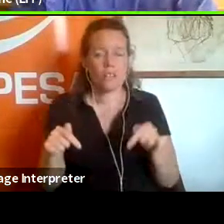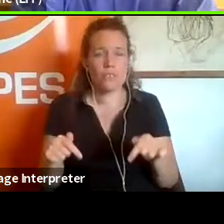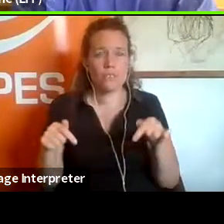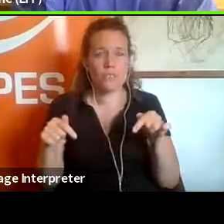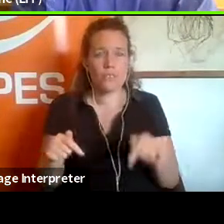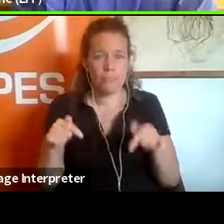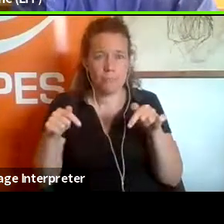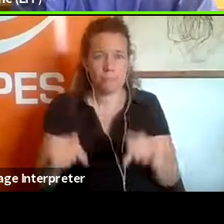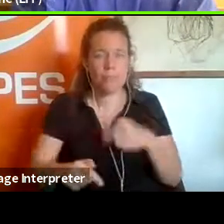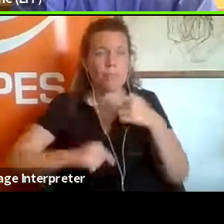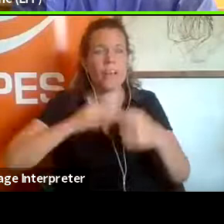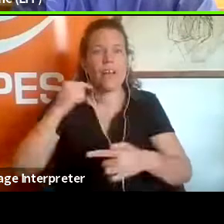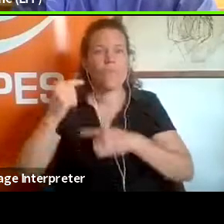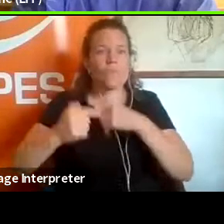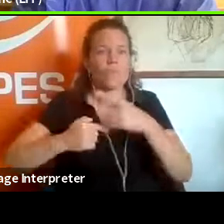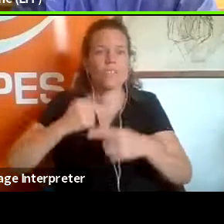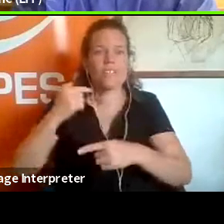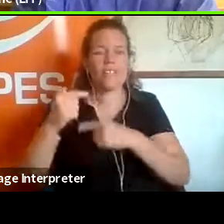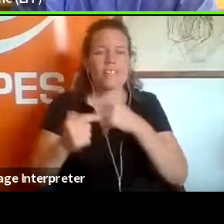process for